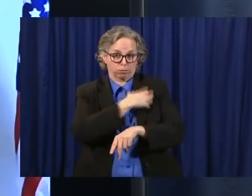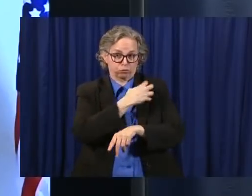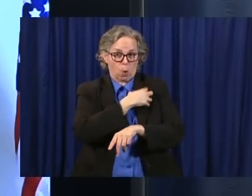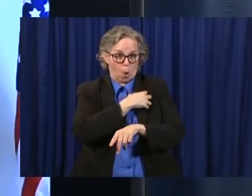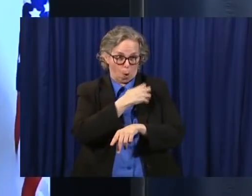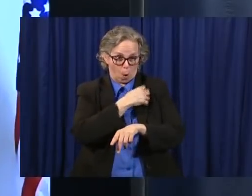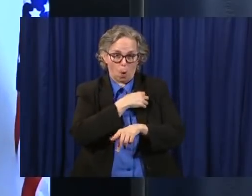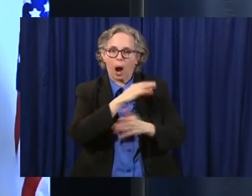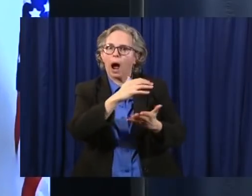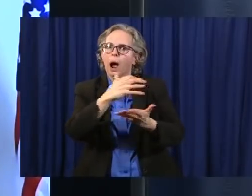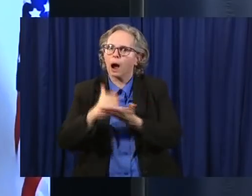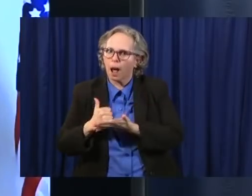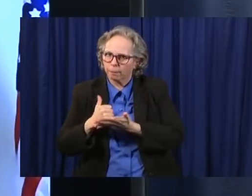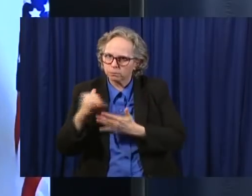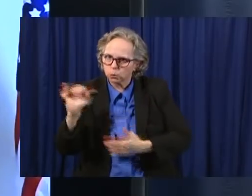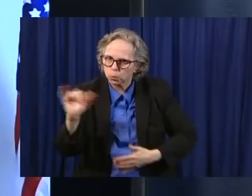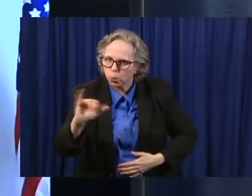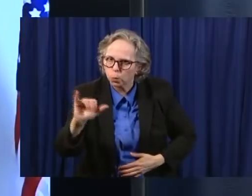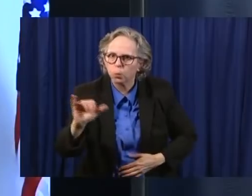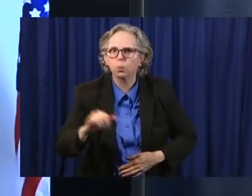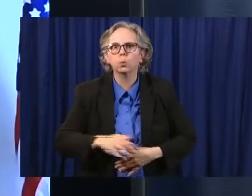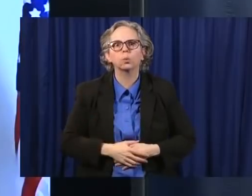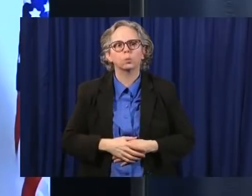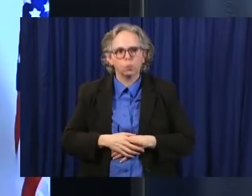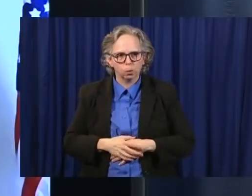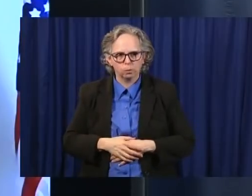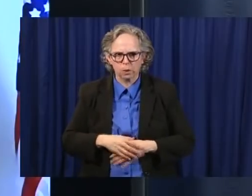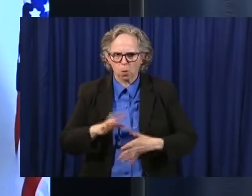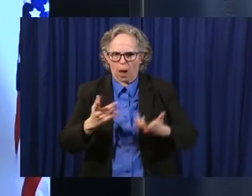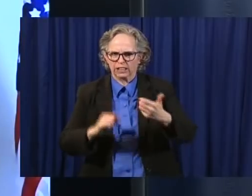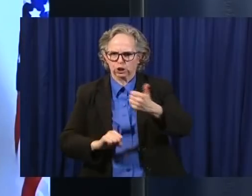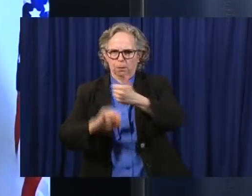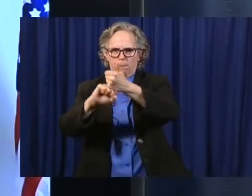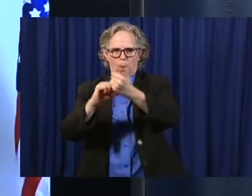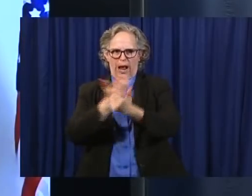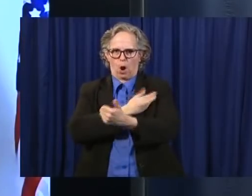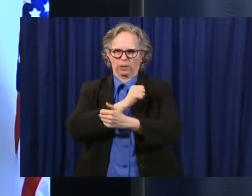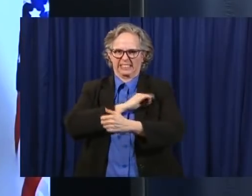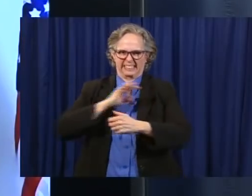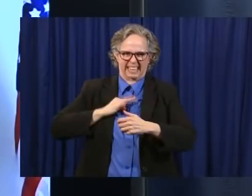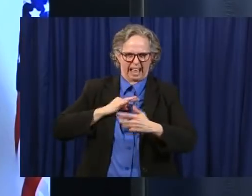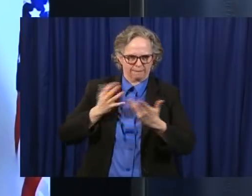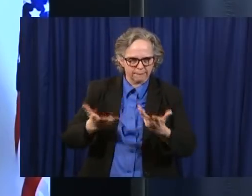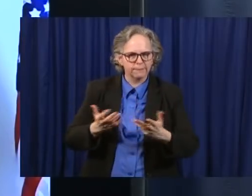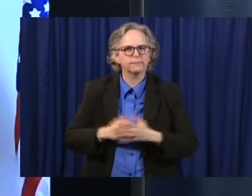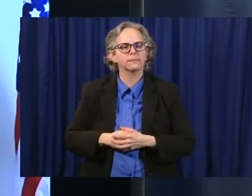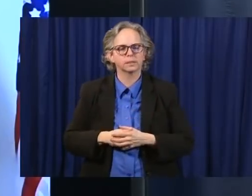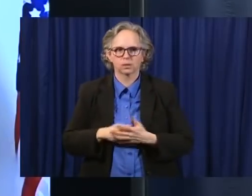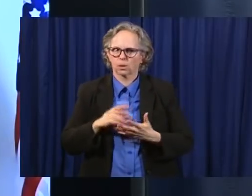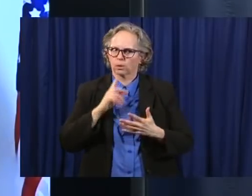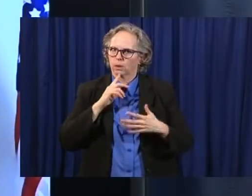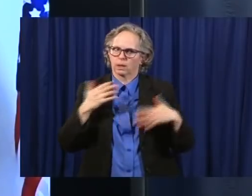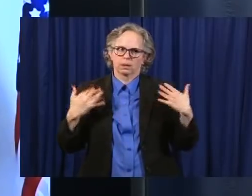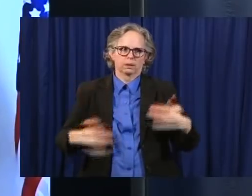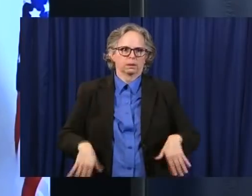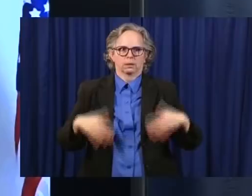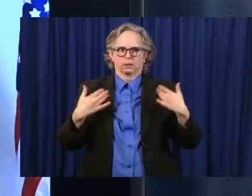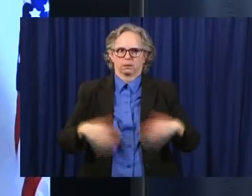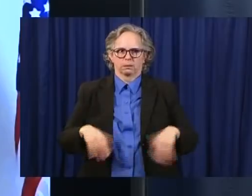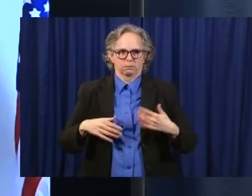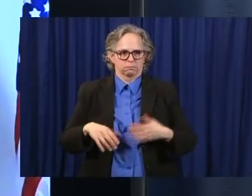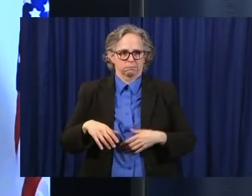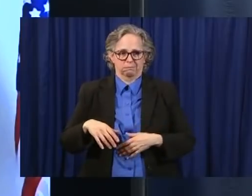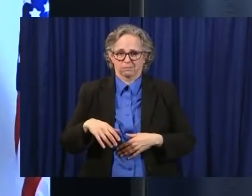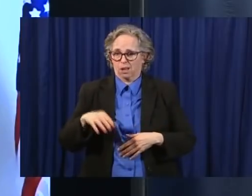bring our staff inside and make sure that we can work safely. Literally, from the Ohio Department of Health, the